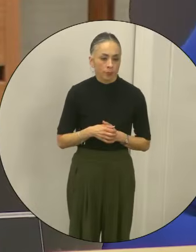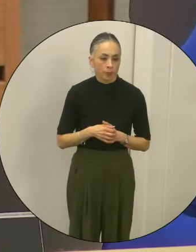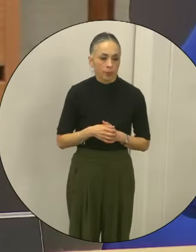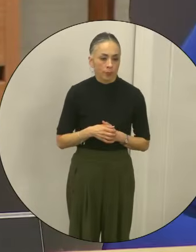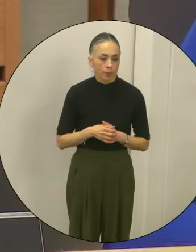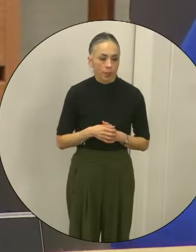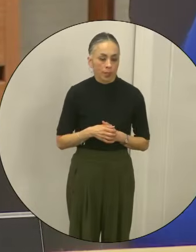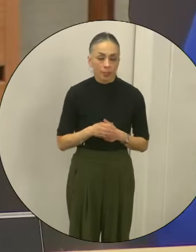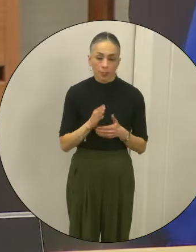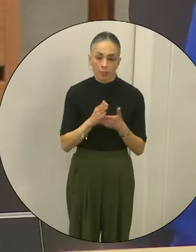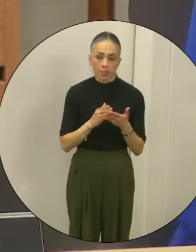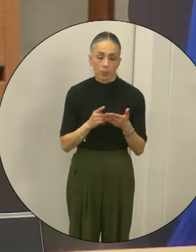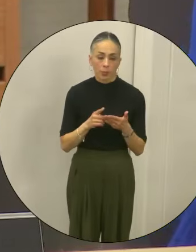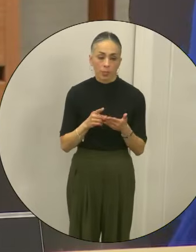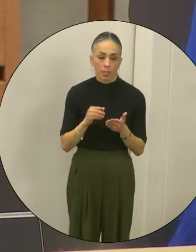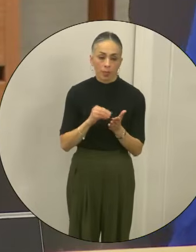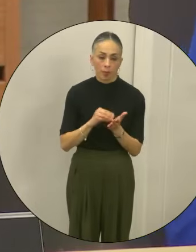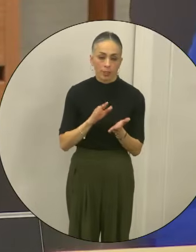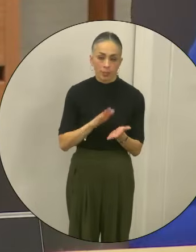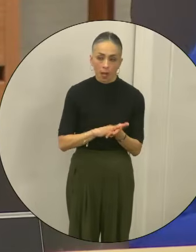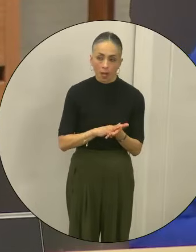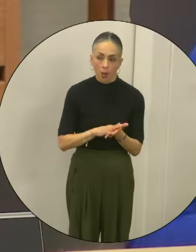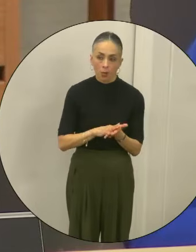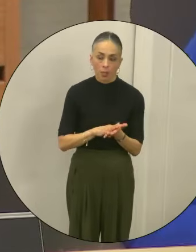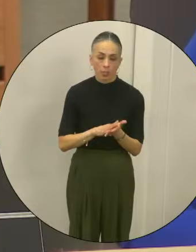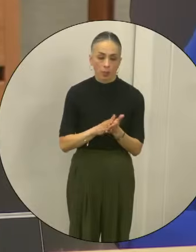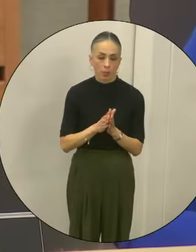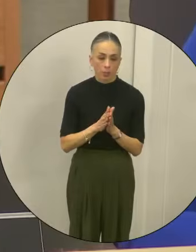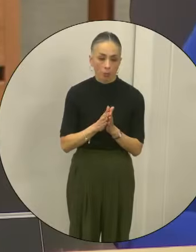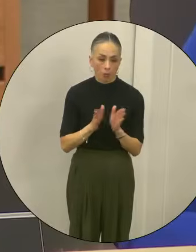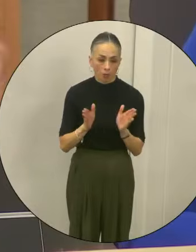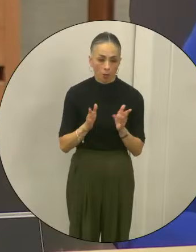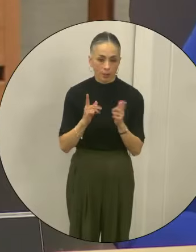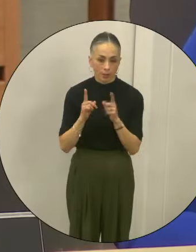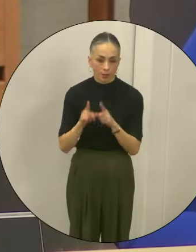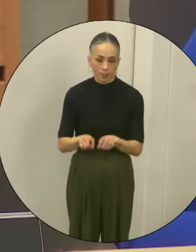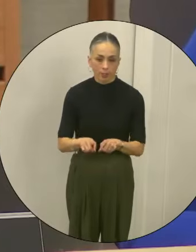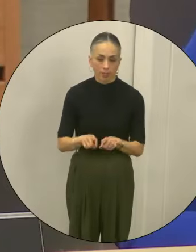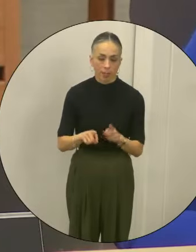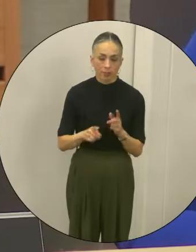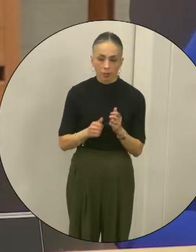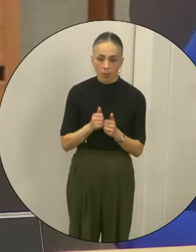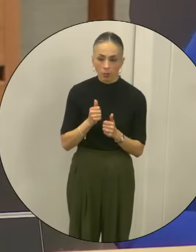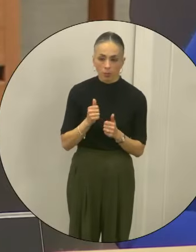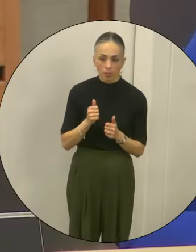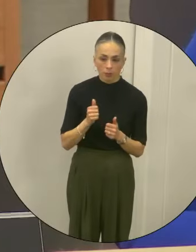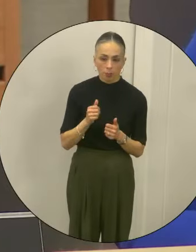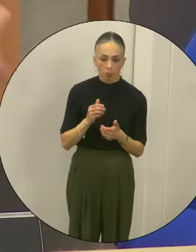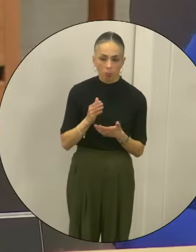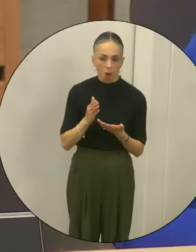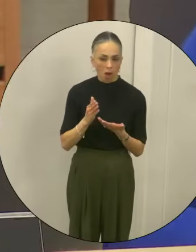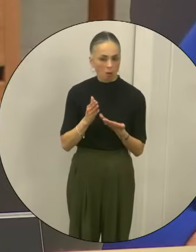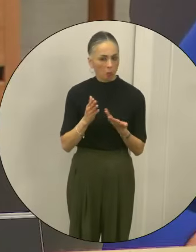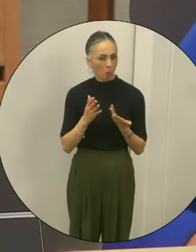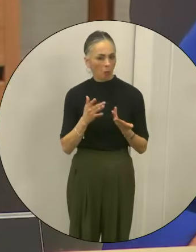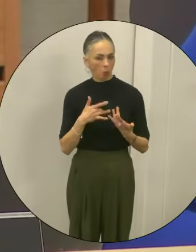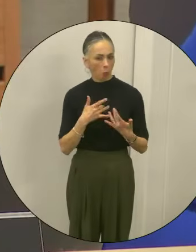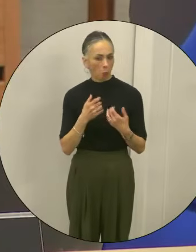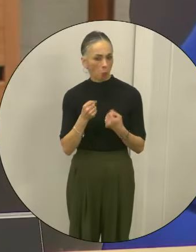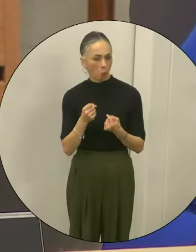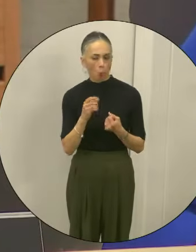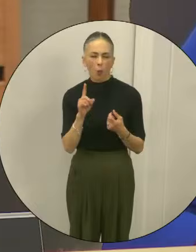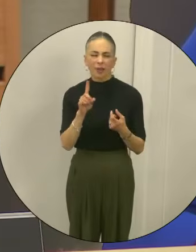a section where they get to write this down and there was an overall consensus that, for the most part, that's what it was? Like, where did that data come